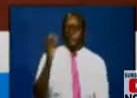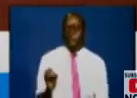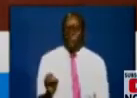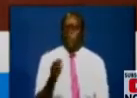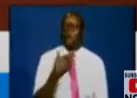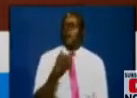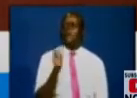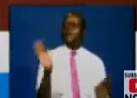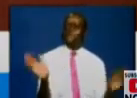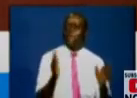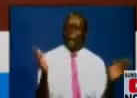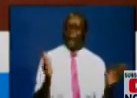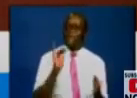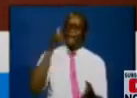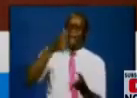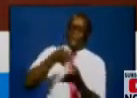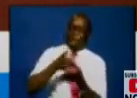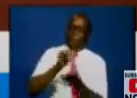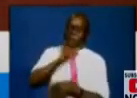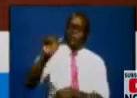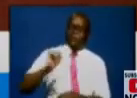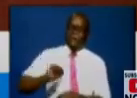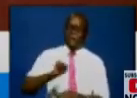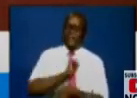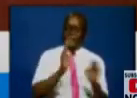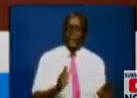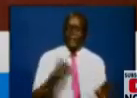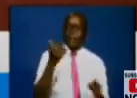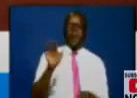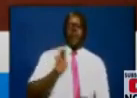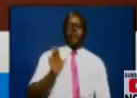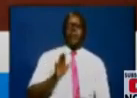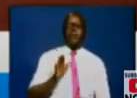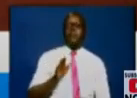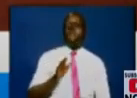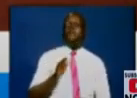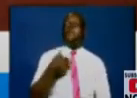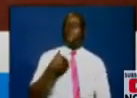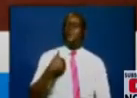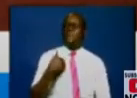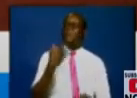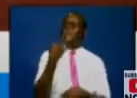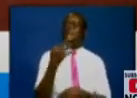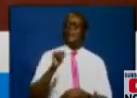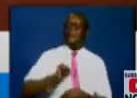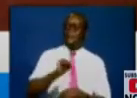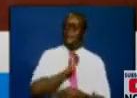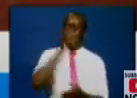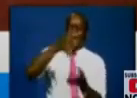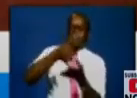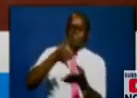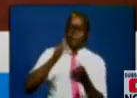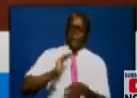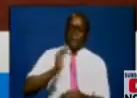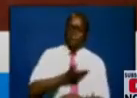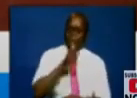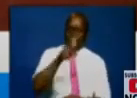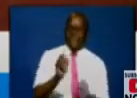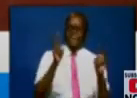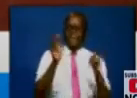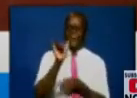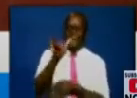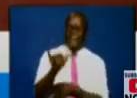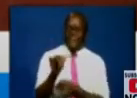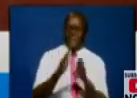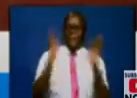to urge, including those senators who are women, who have been the 3 senators who have been put in the committee, this is a matter that is